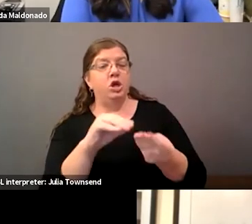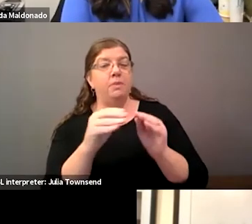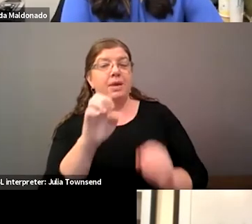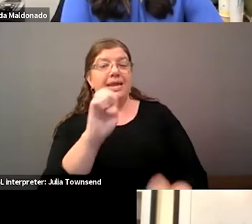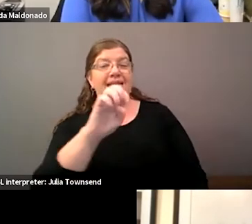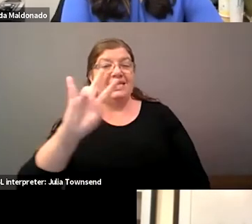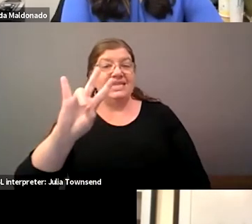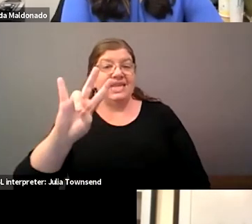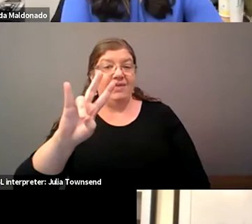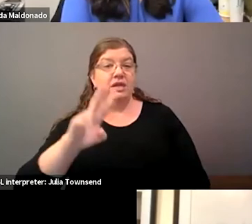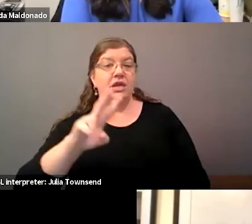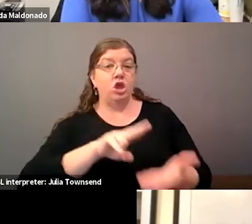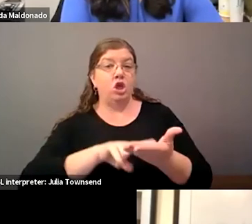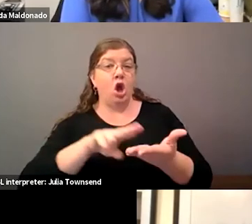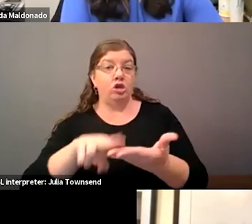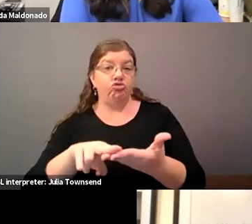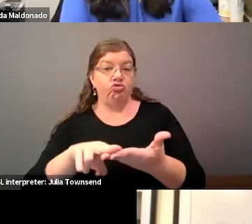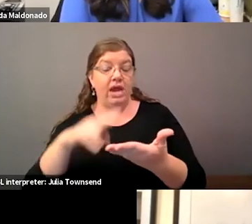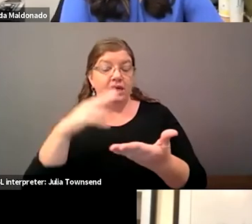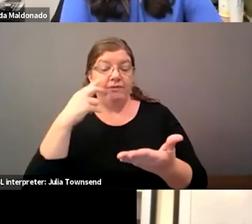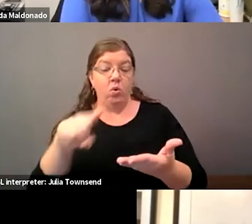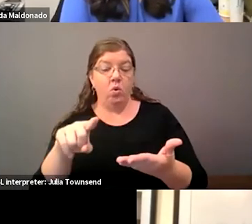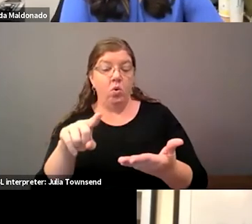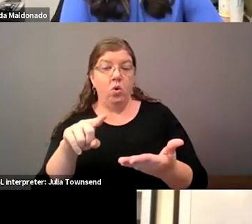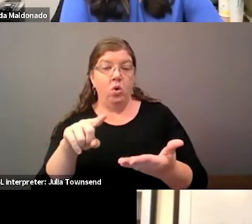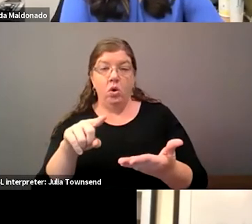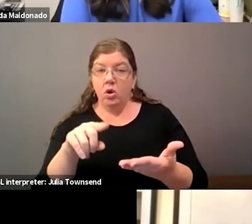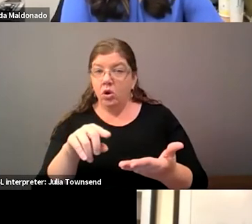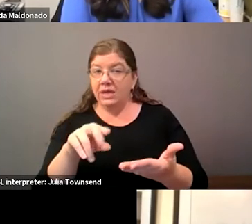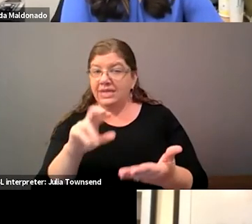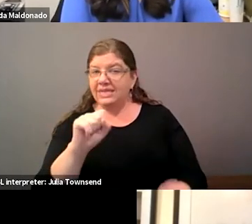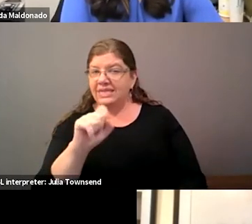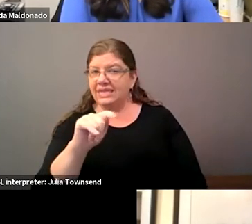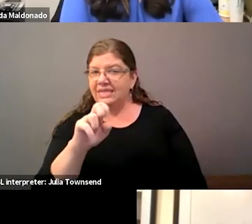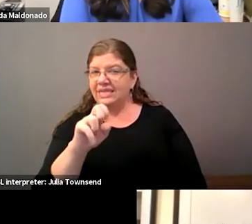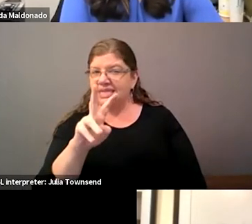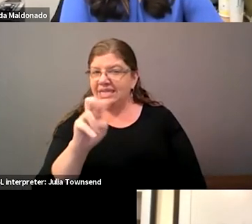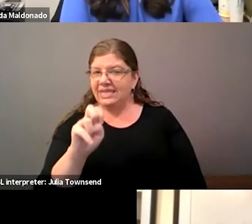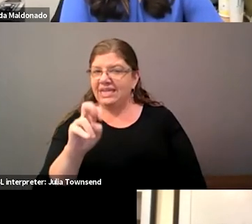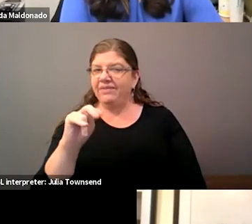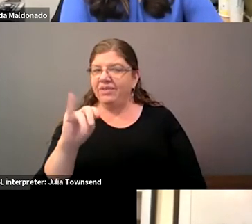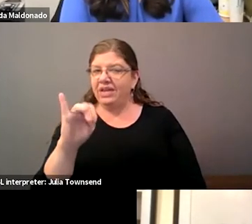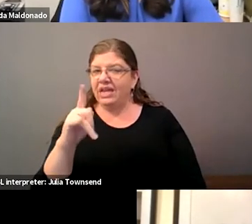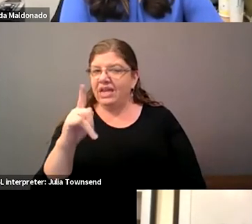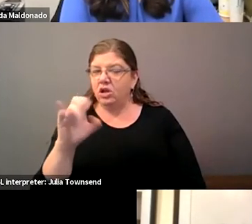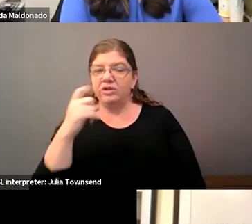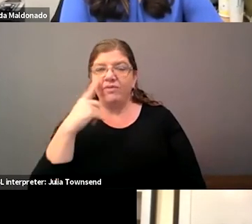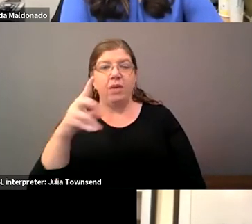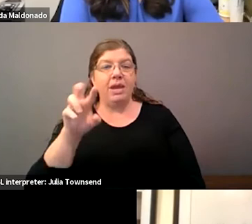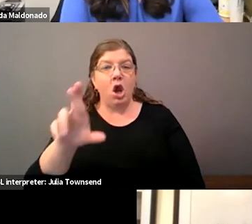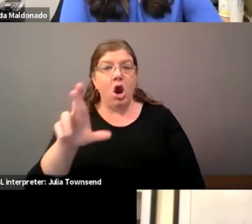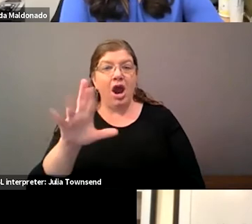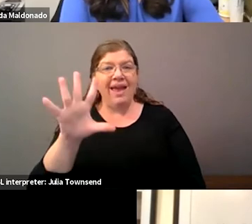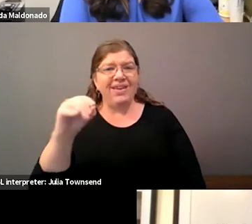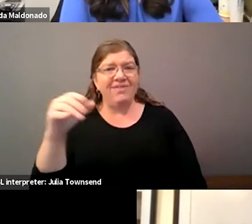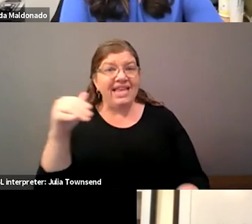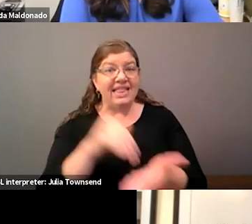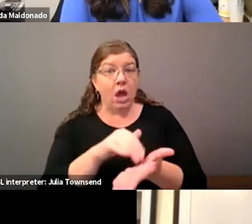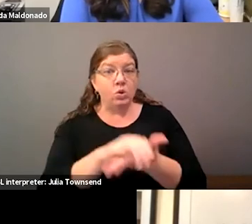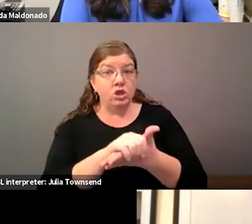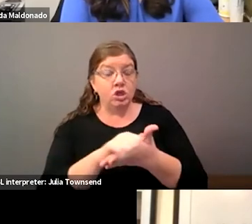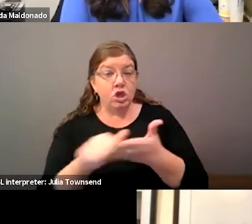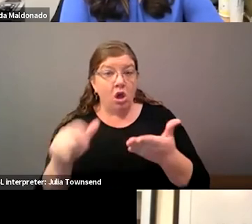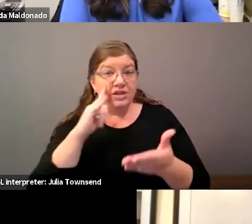the contract for uh stephen nichols for pr for 50 000 for